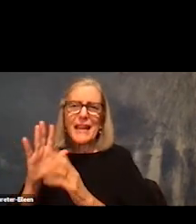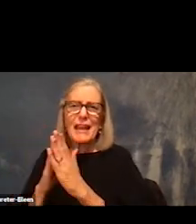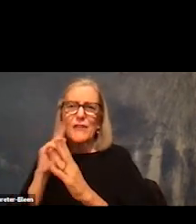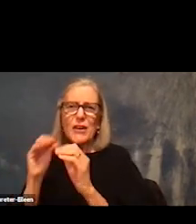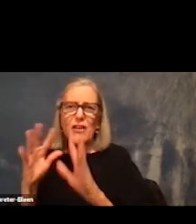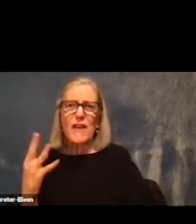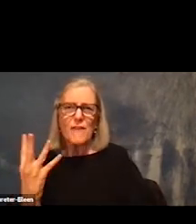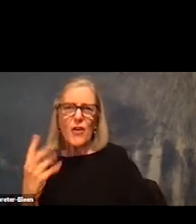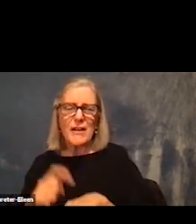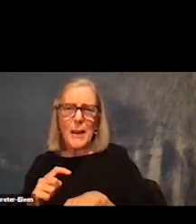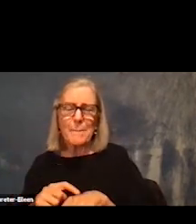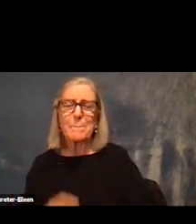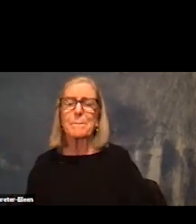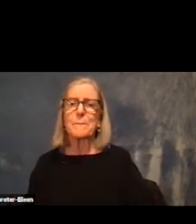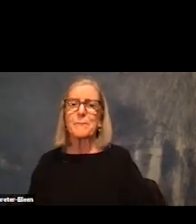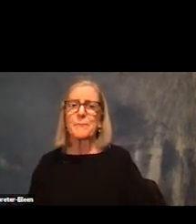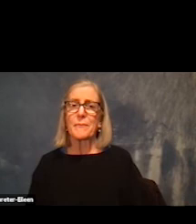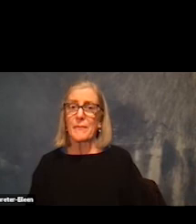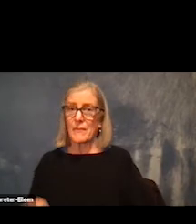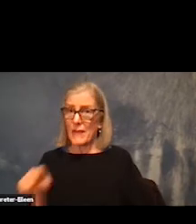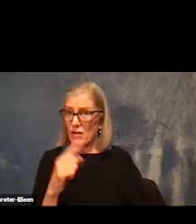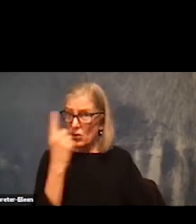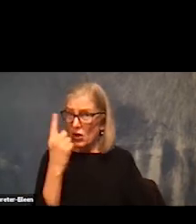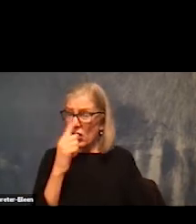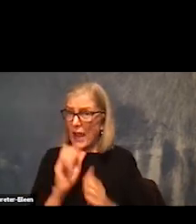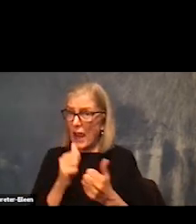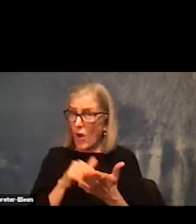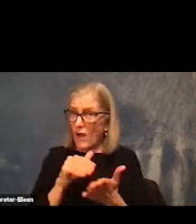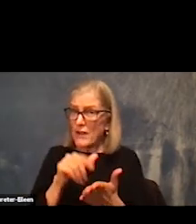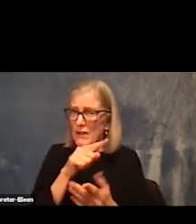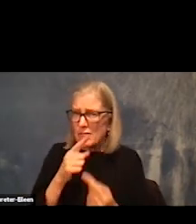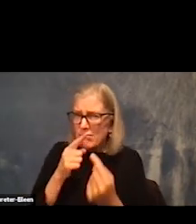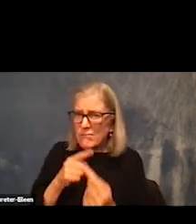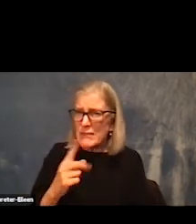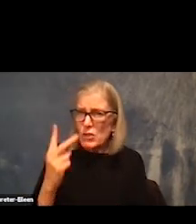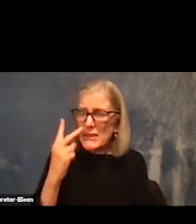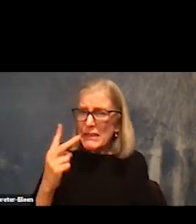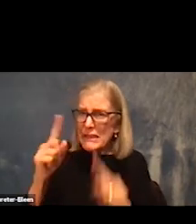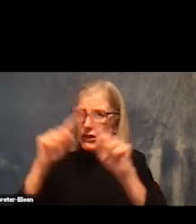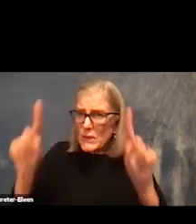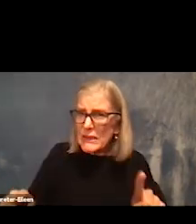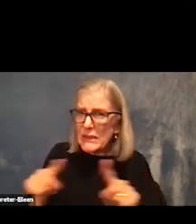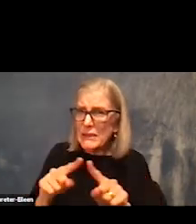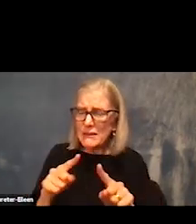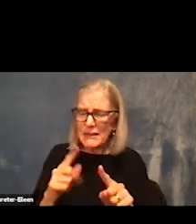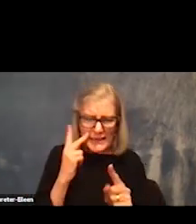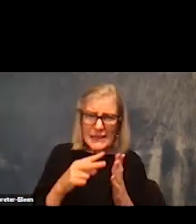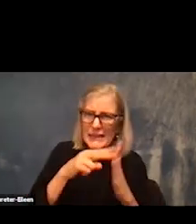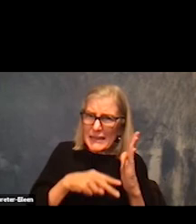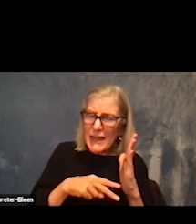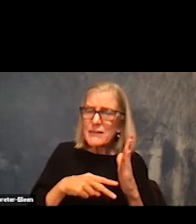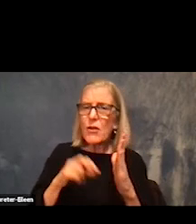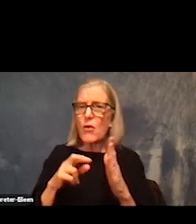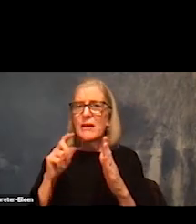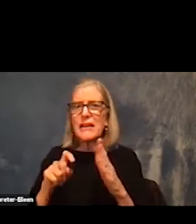wonder how often he had difficulty seeing the screen or the text or needed a seat change? Then Mrs. Willard met